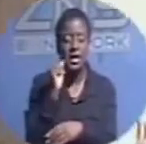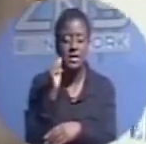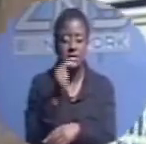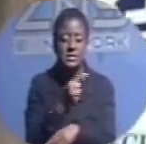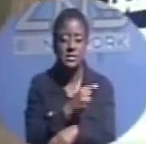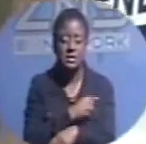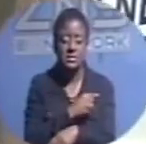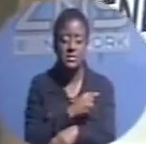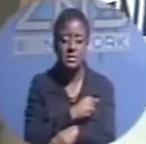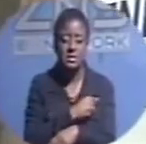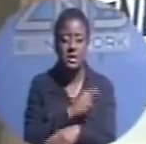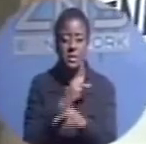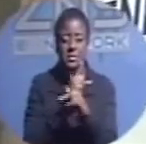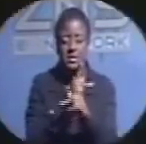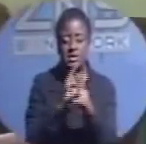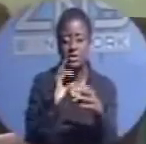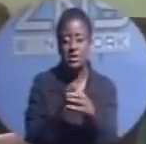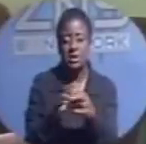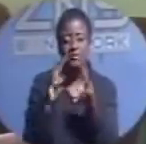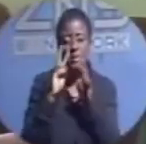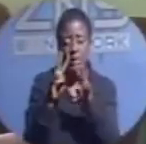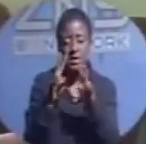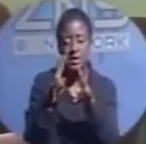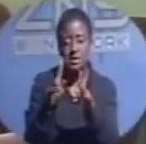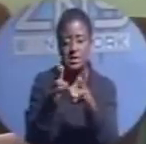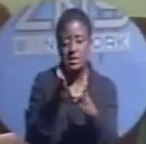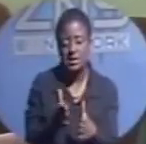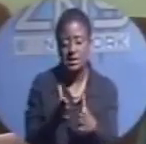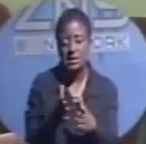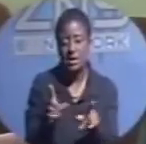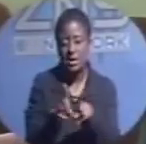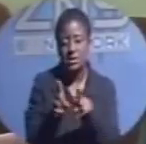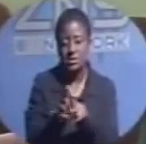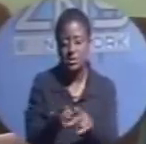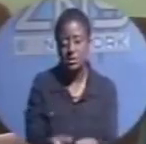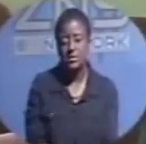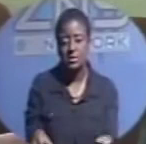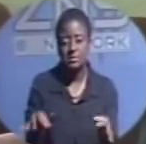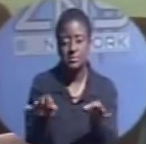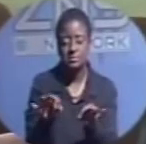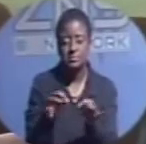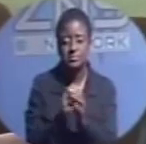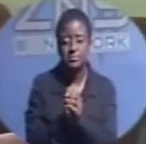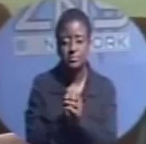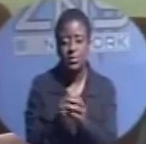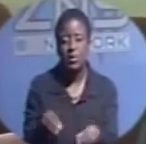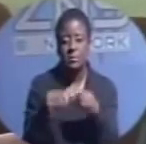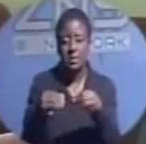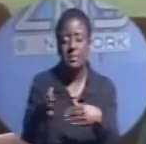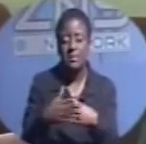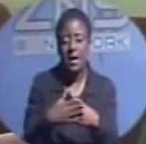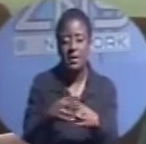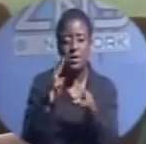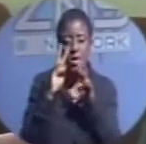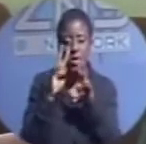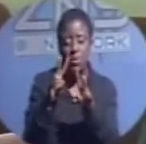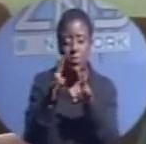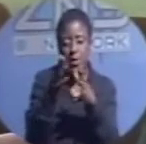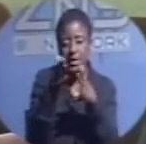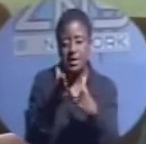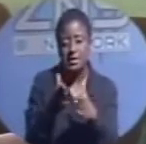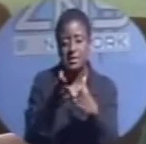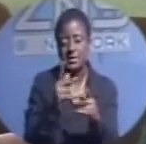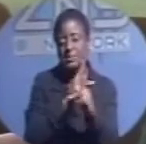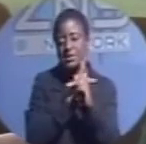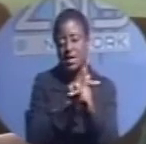witnesses is also a priority. Re-implementation of the Witness Protection Program. This